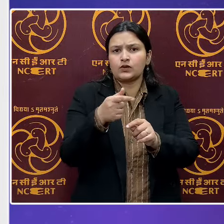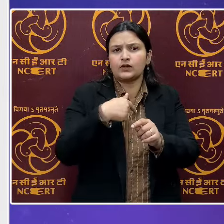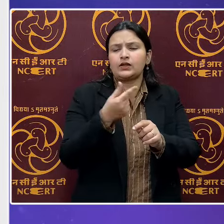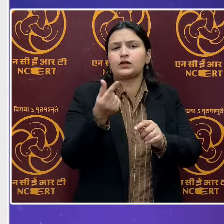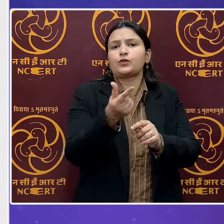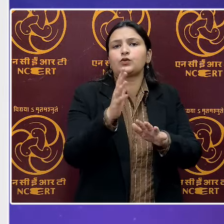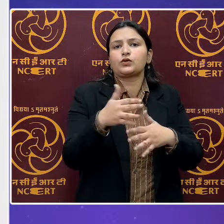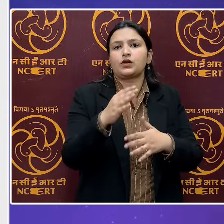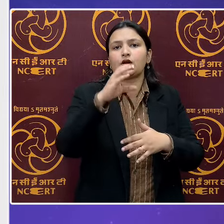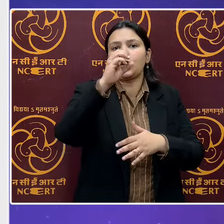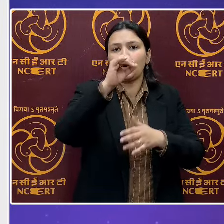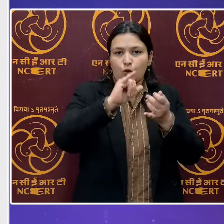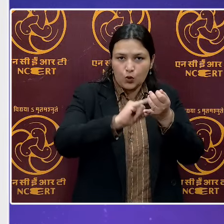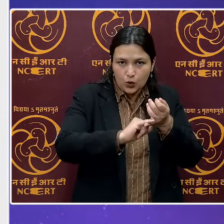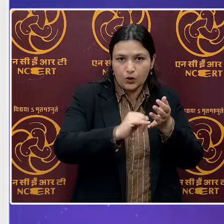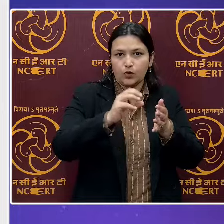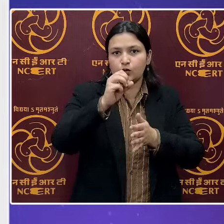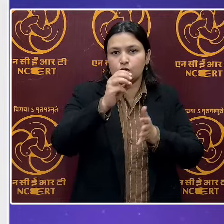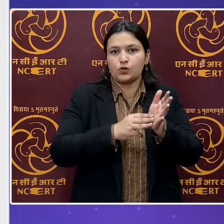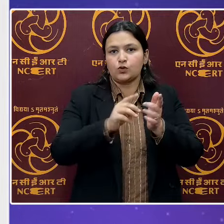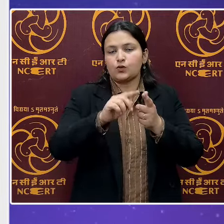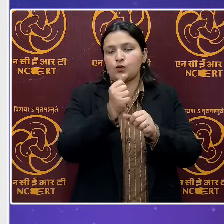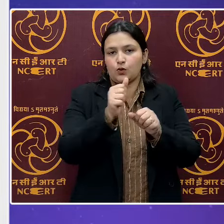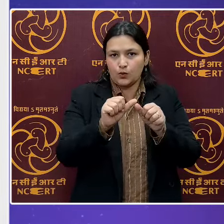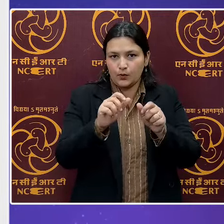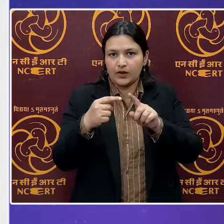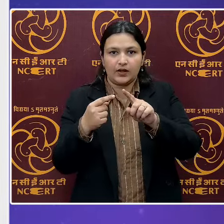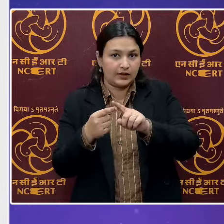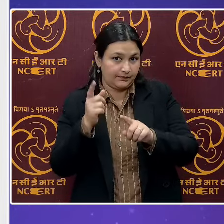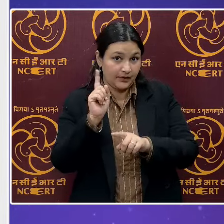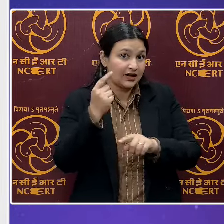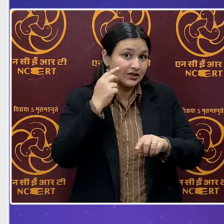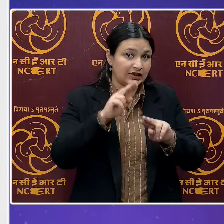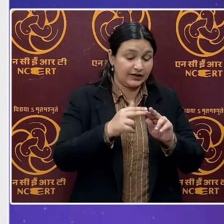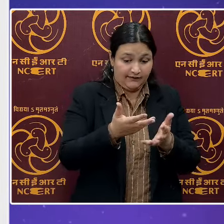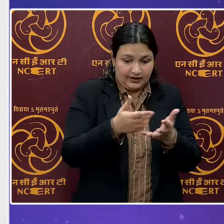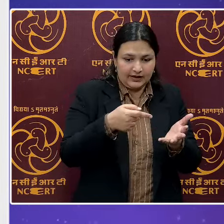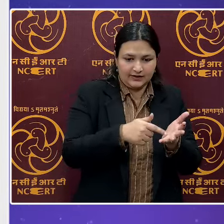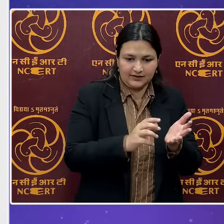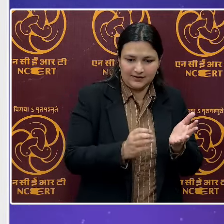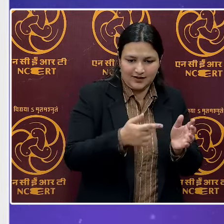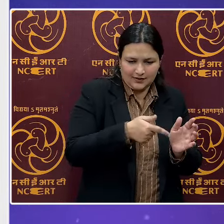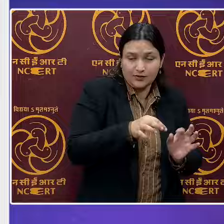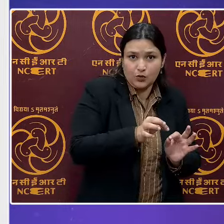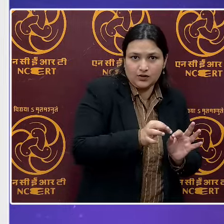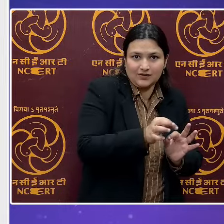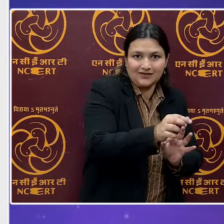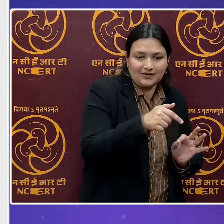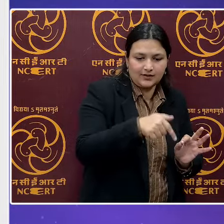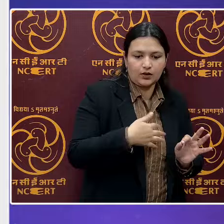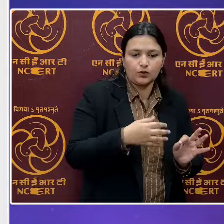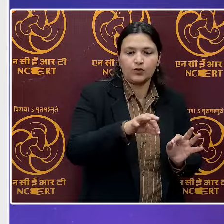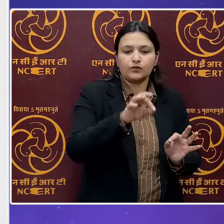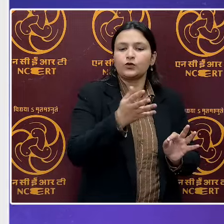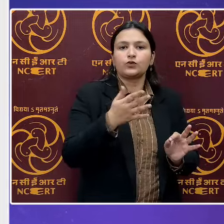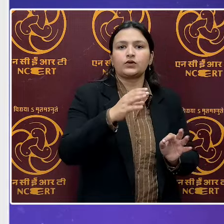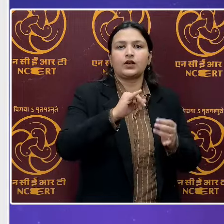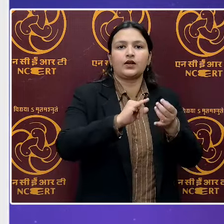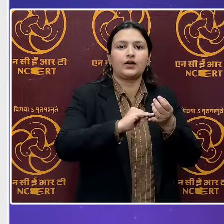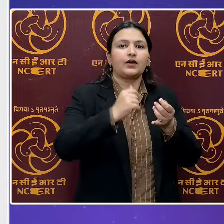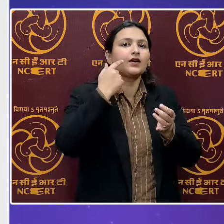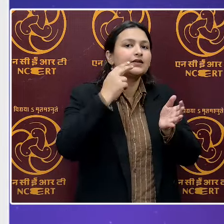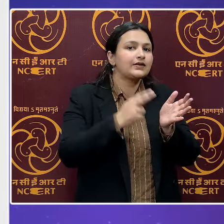omega t. If the body starts from mean position, then we take A sine omega t. You have to